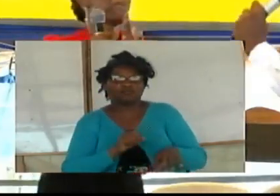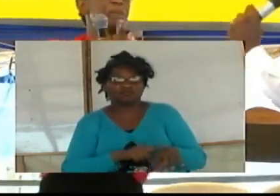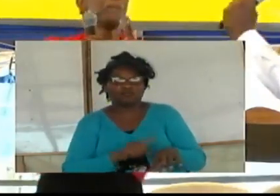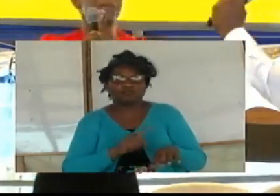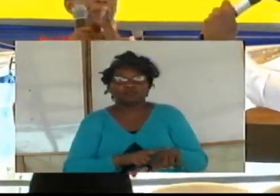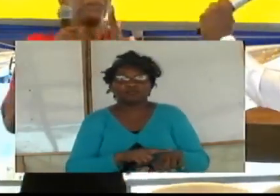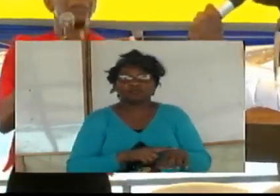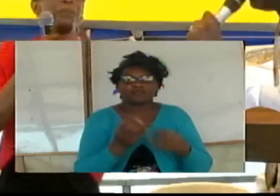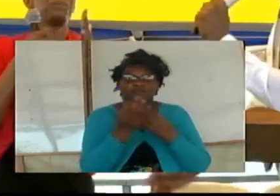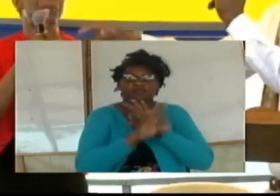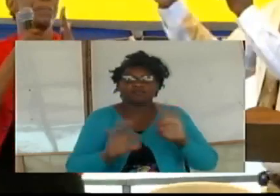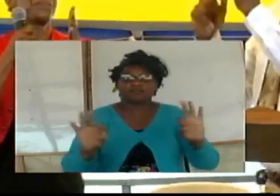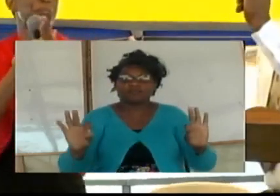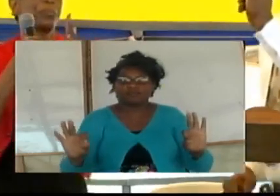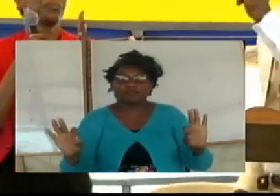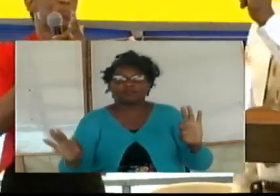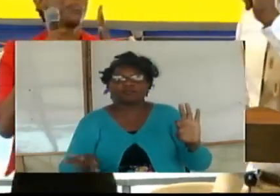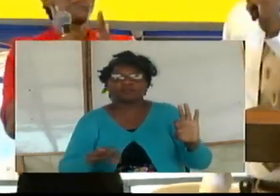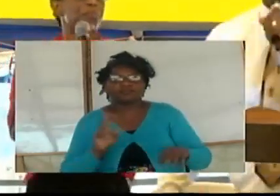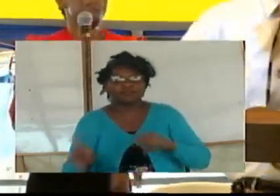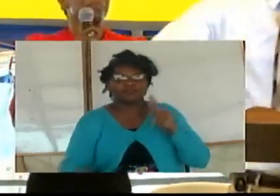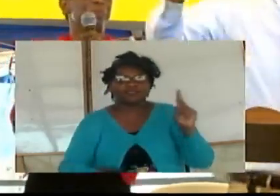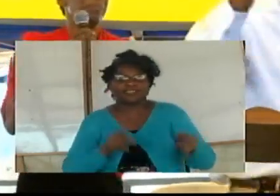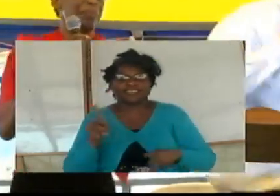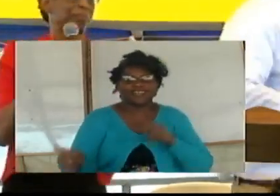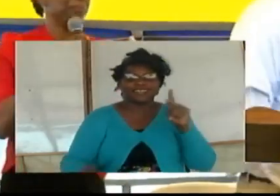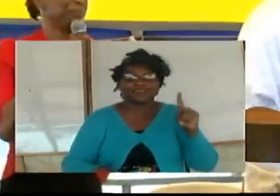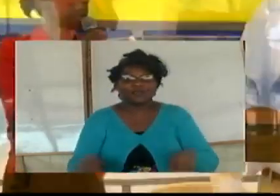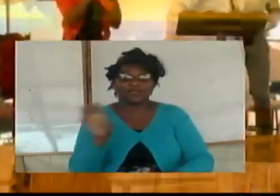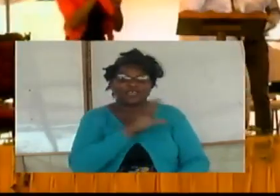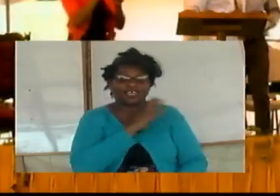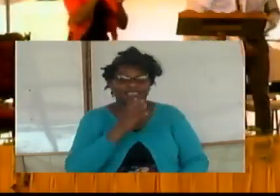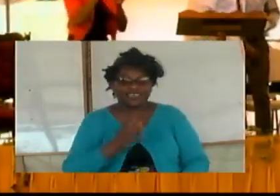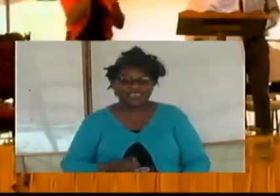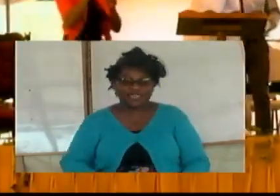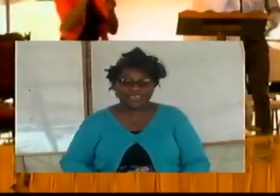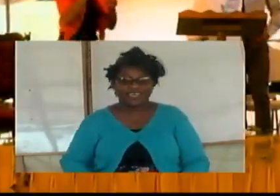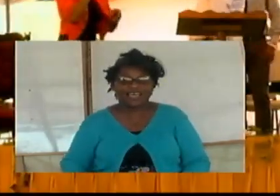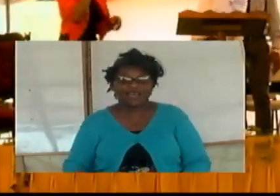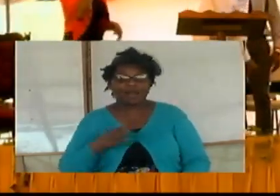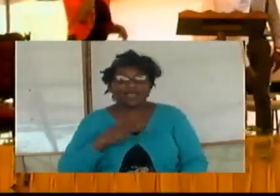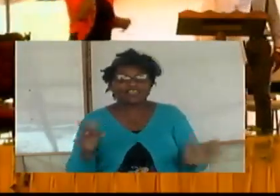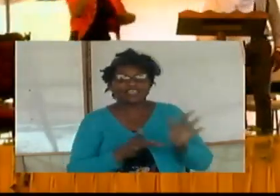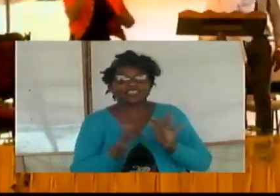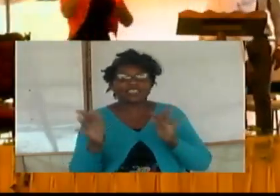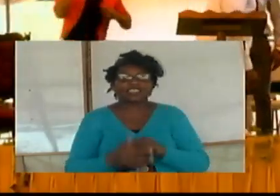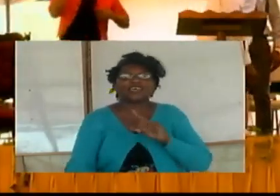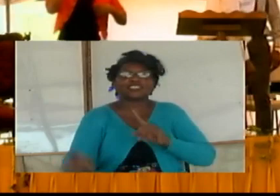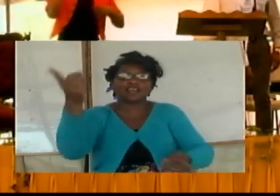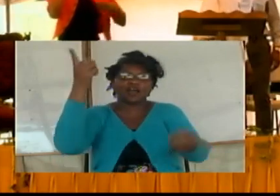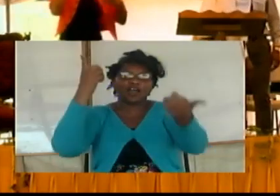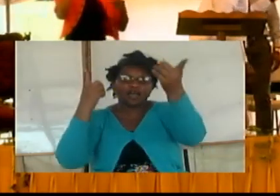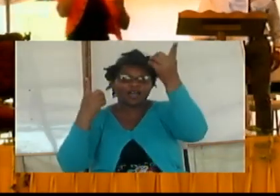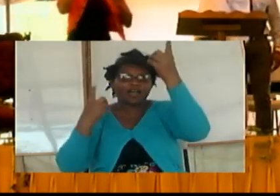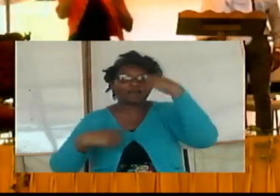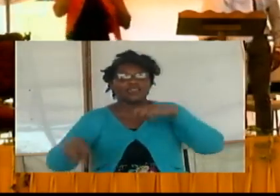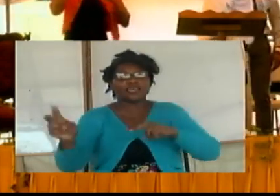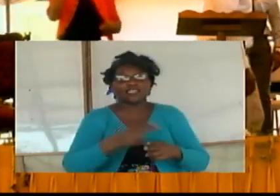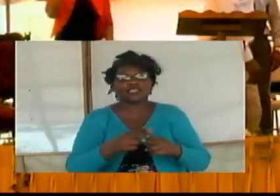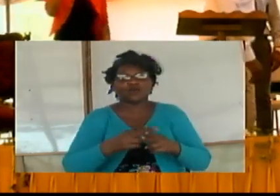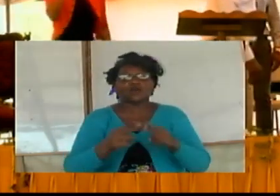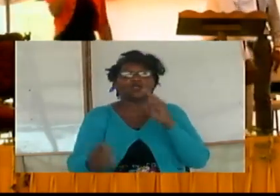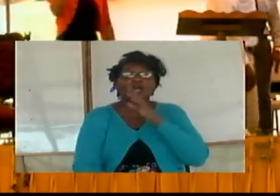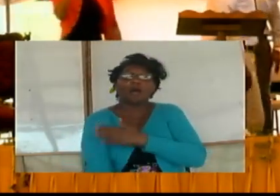the way pill, grips trot, Christians away. My Jesus is